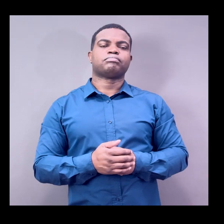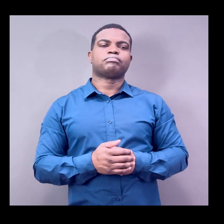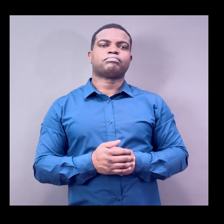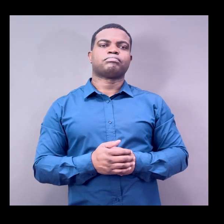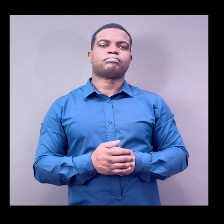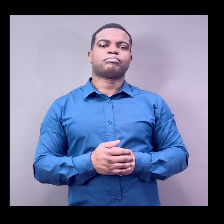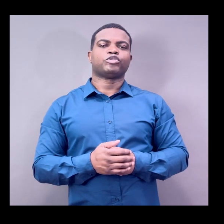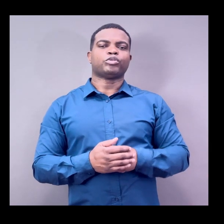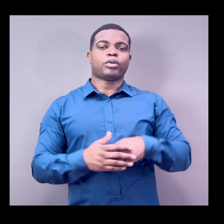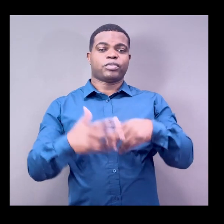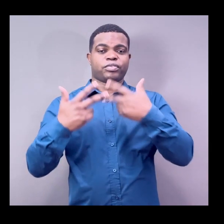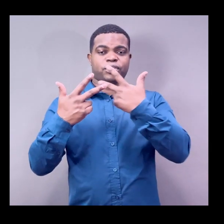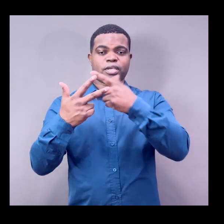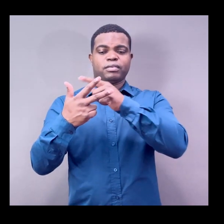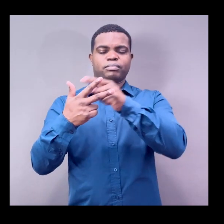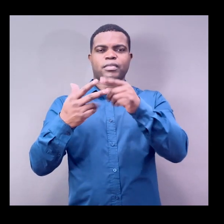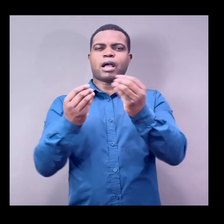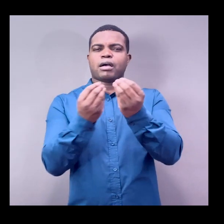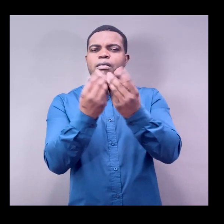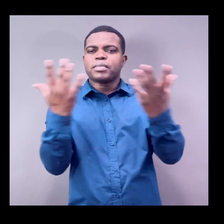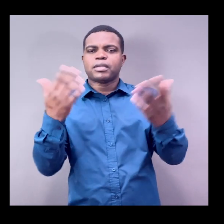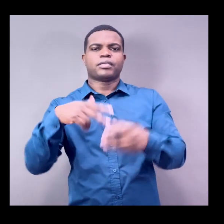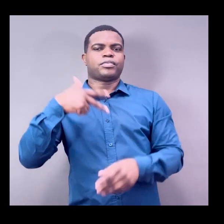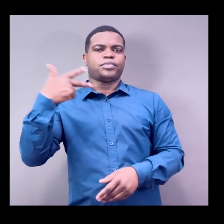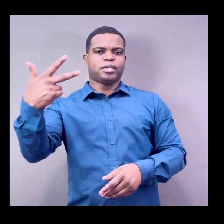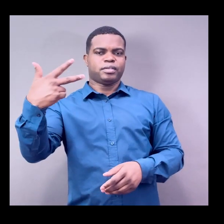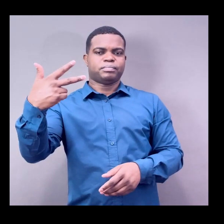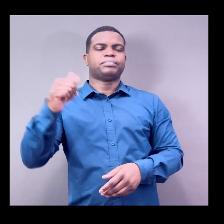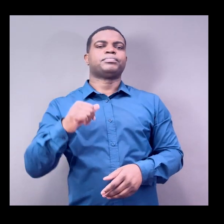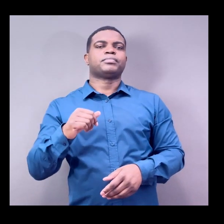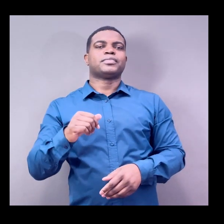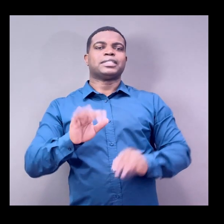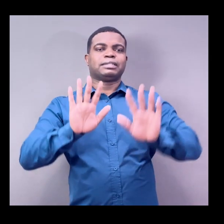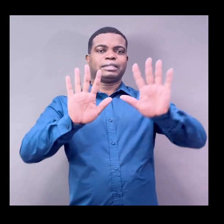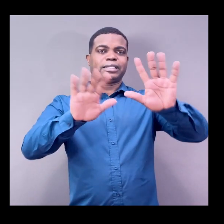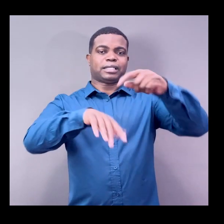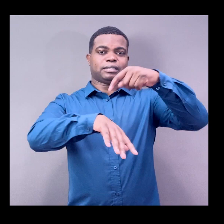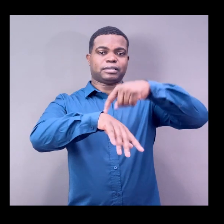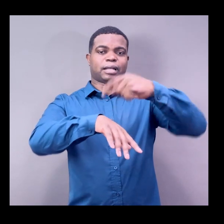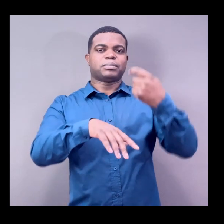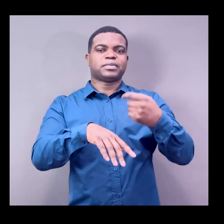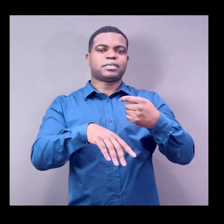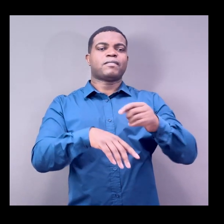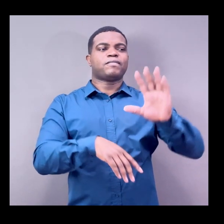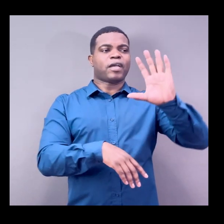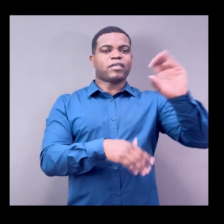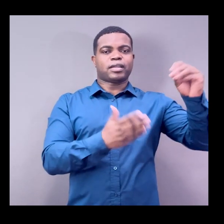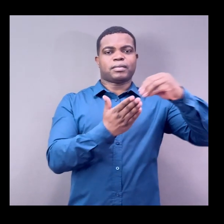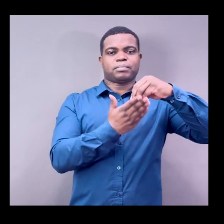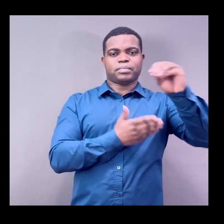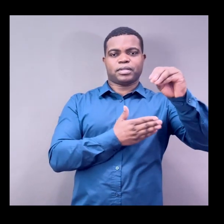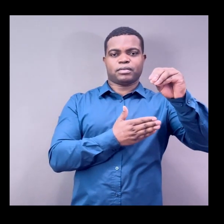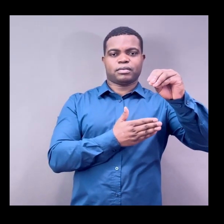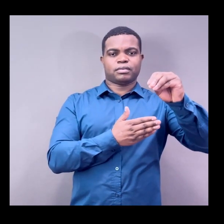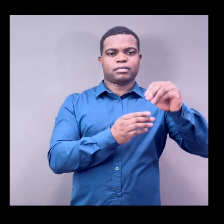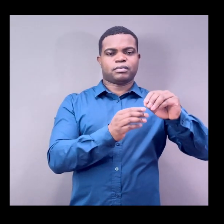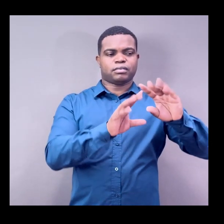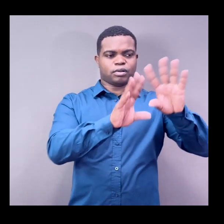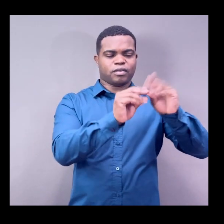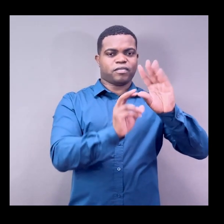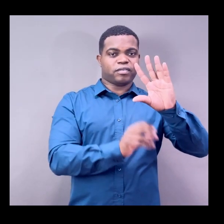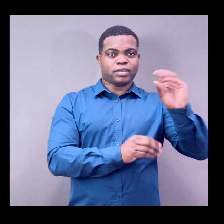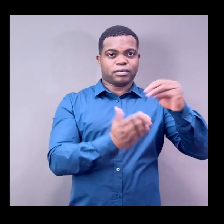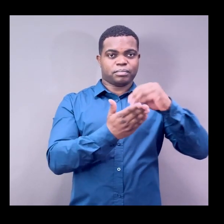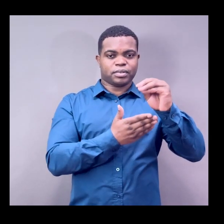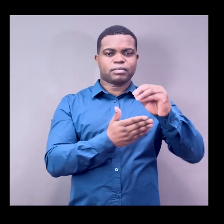500. So 3 trainers here, this is the quantity of the trainer. 3 trainers, 10 times, then 500. So